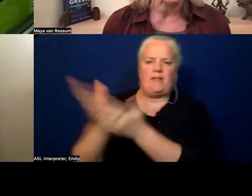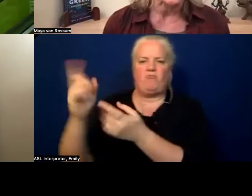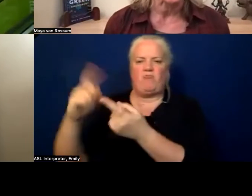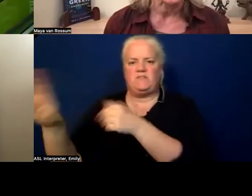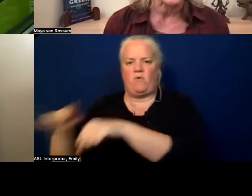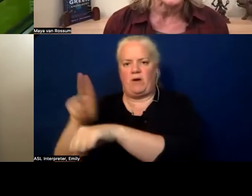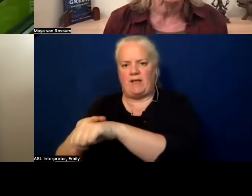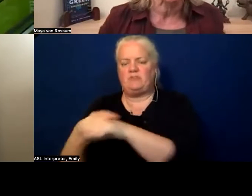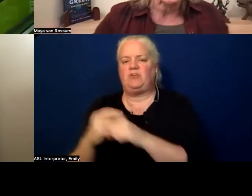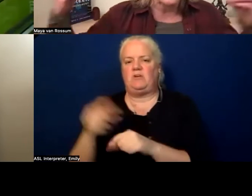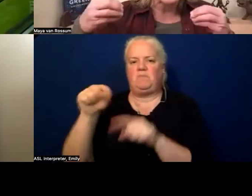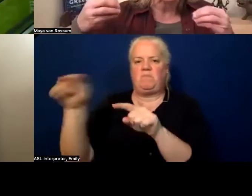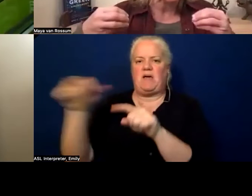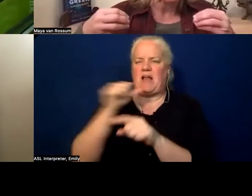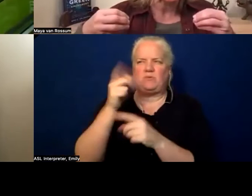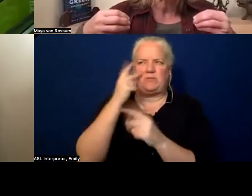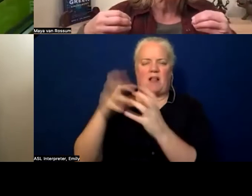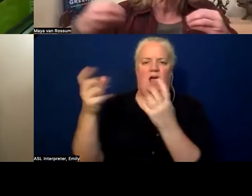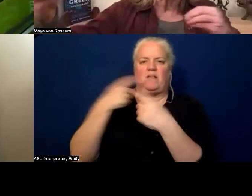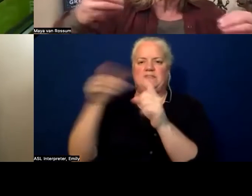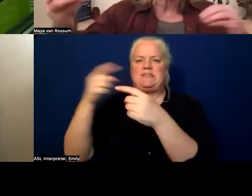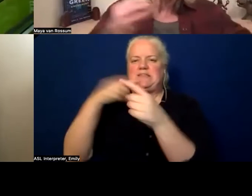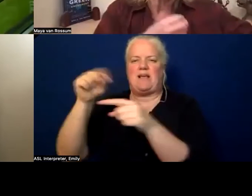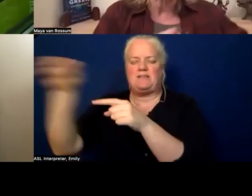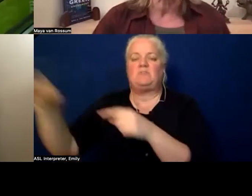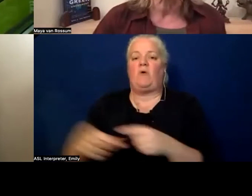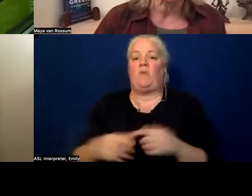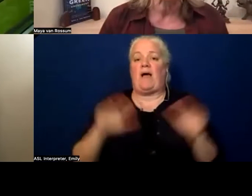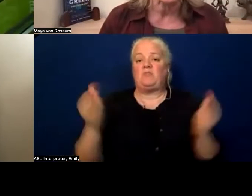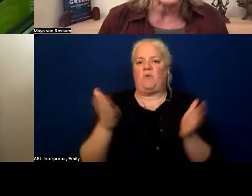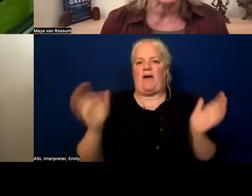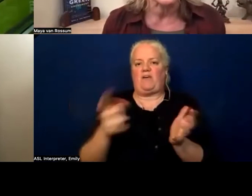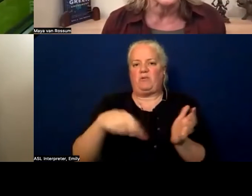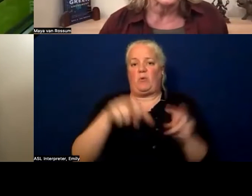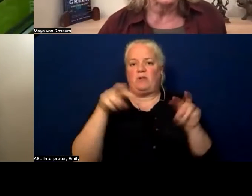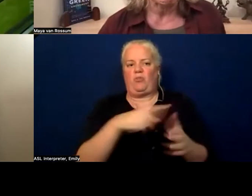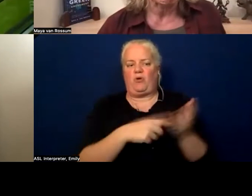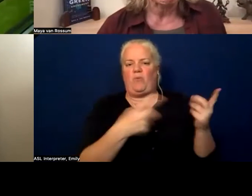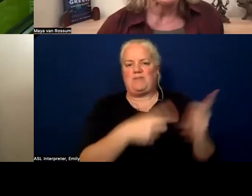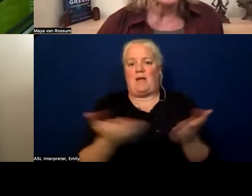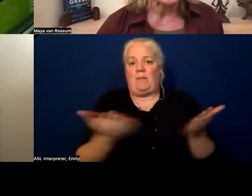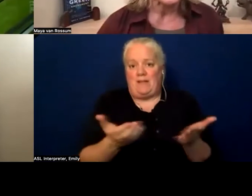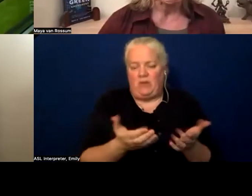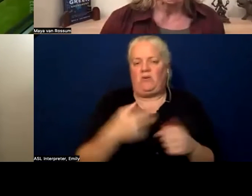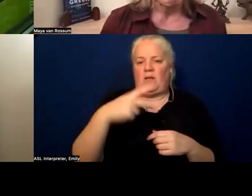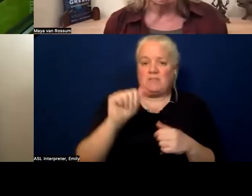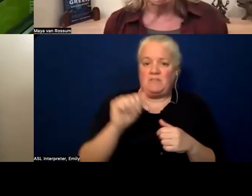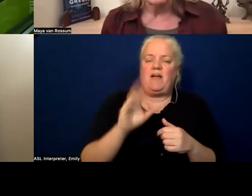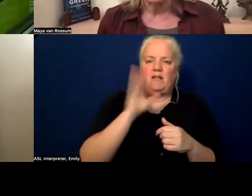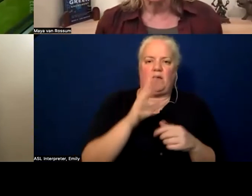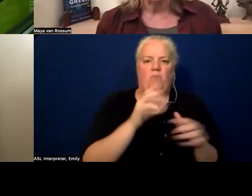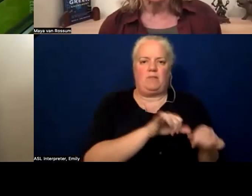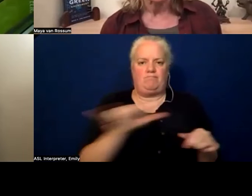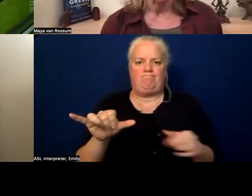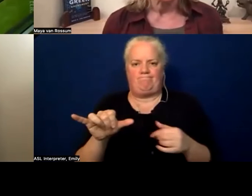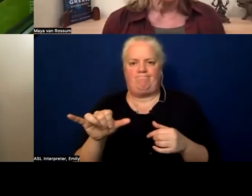powerful successes. So I encourage us to look at what's happening here, because that best likens to what we have in New York. I would just